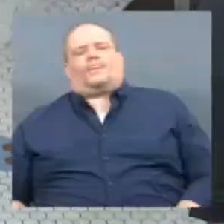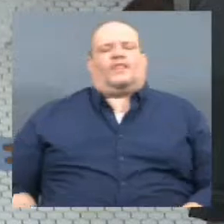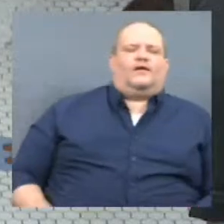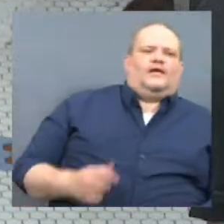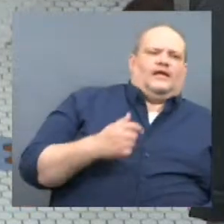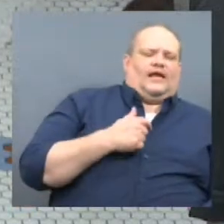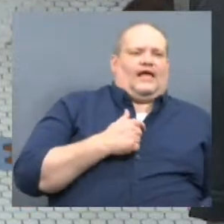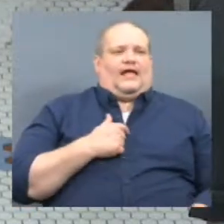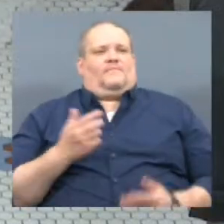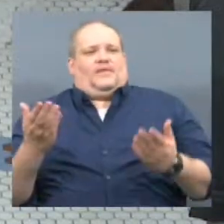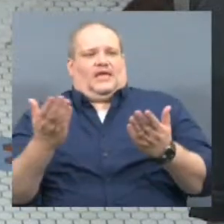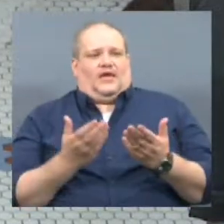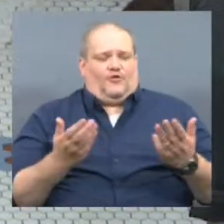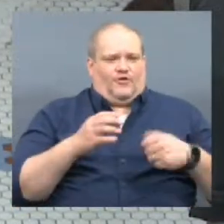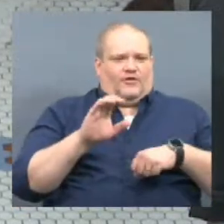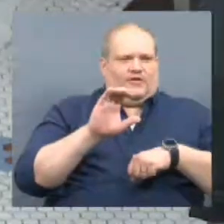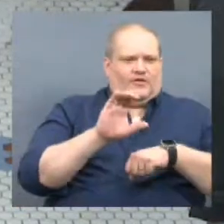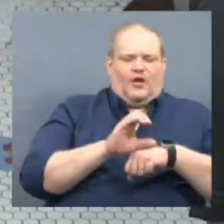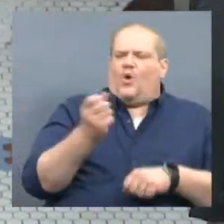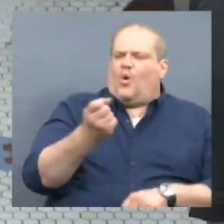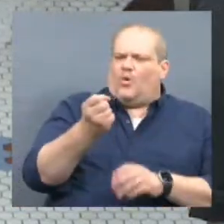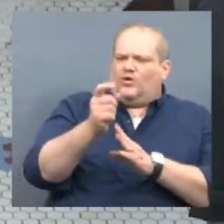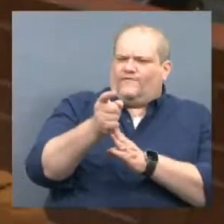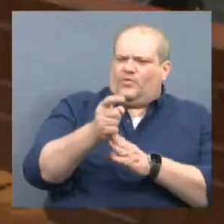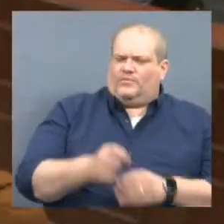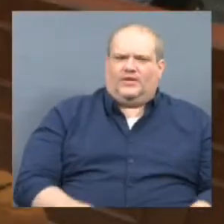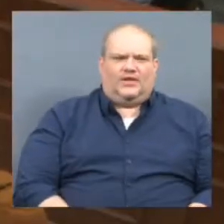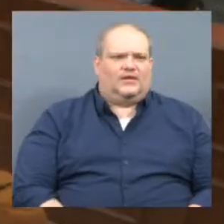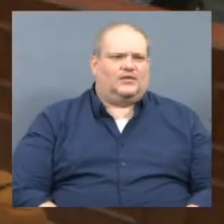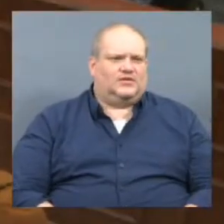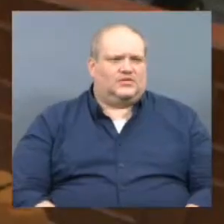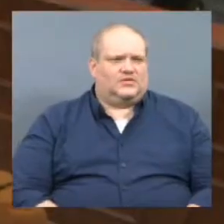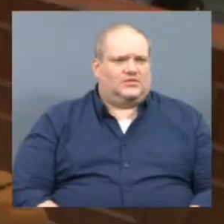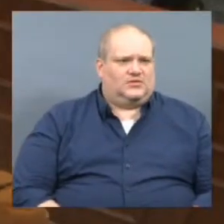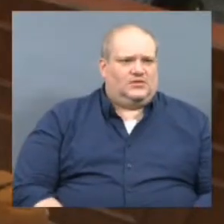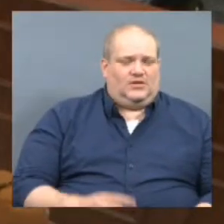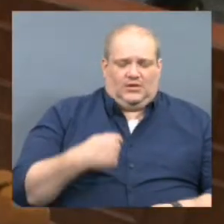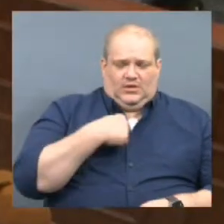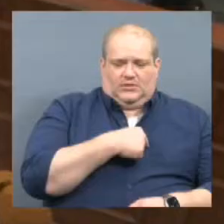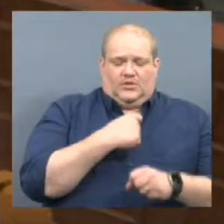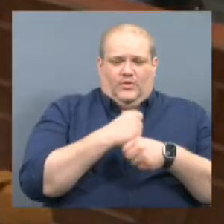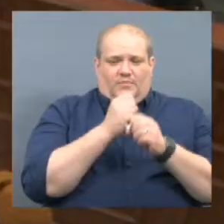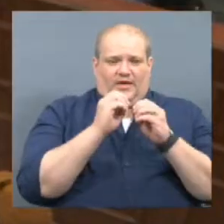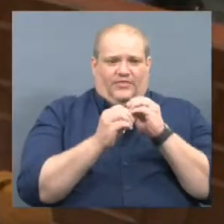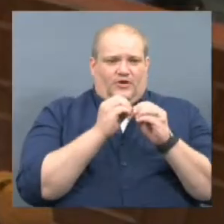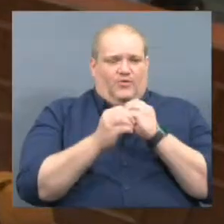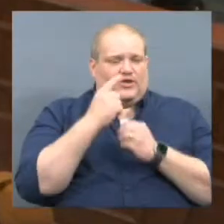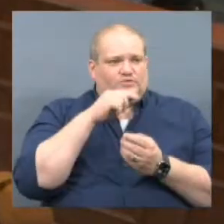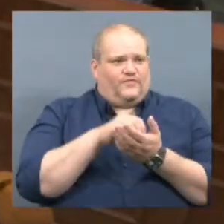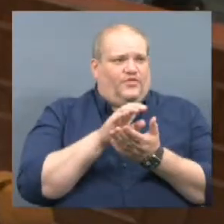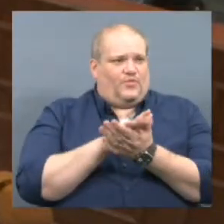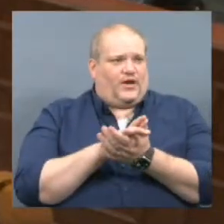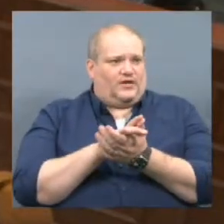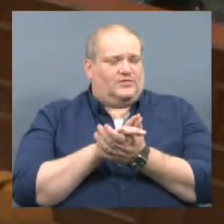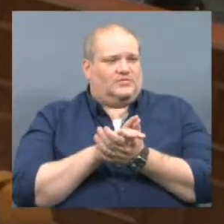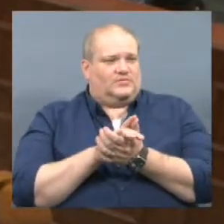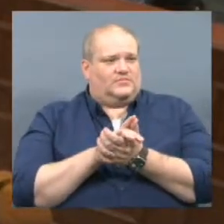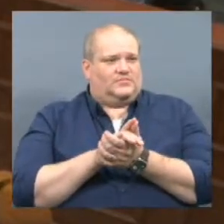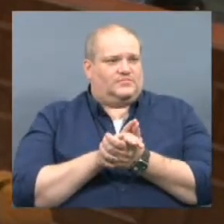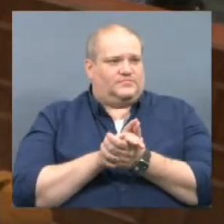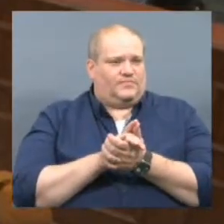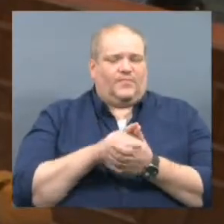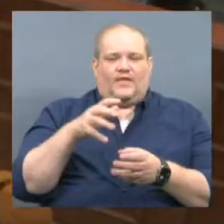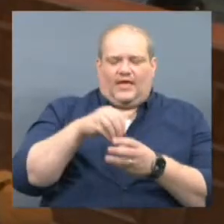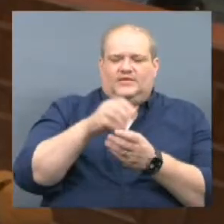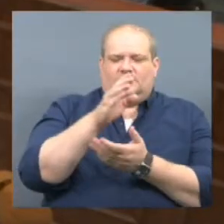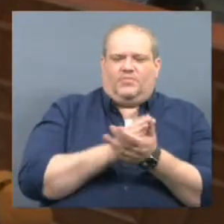I'm just here, the church. Ms. Williams, hold on for Oh, I'm 1 sorry. minute. So did we make that correction just for the record, Monty, of what you just said? It's part of